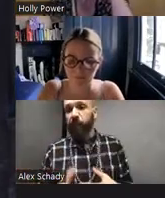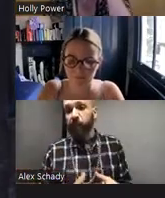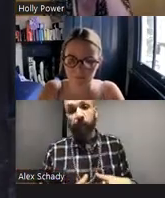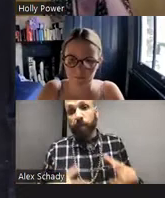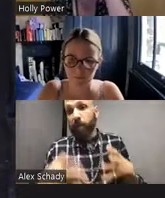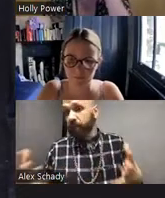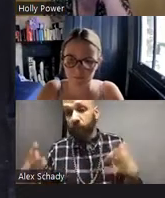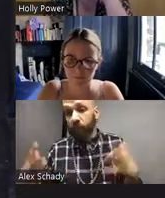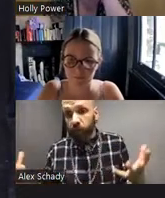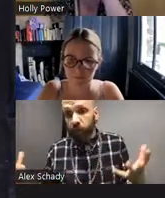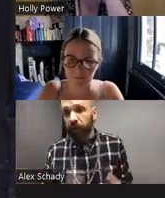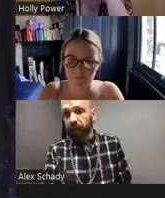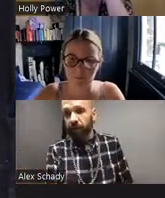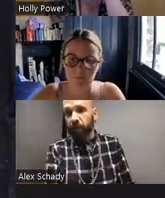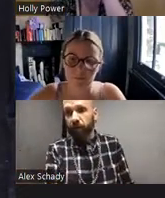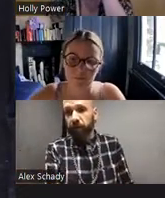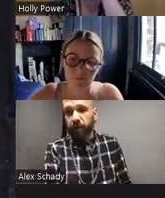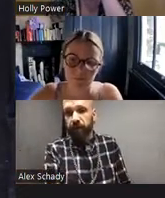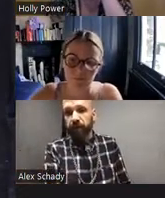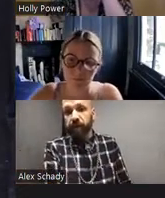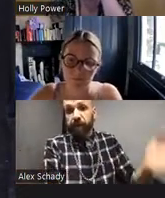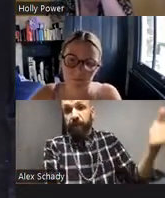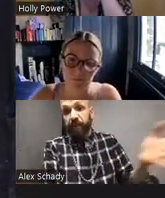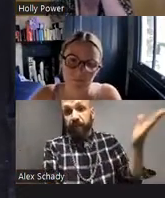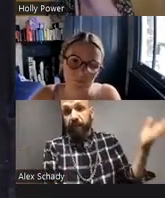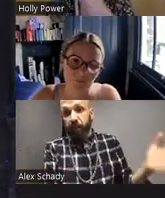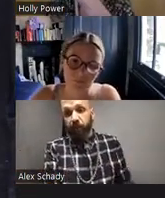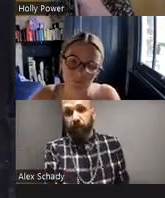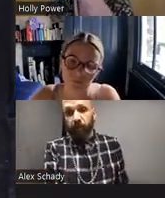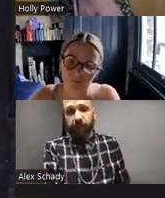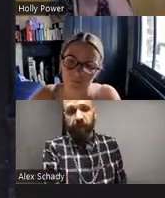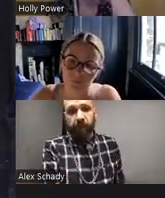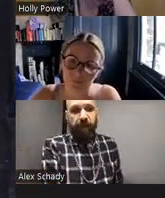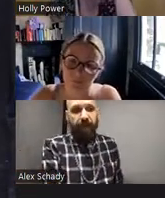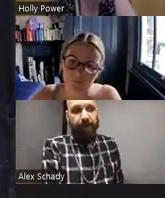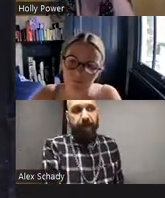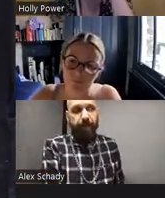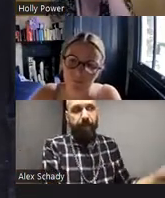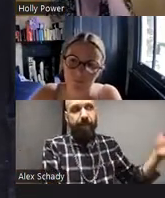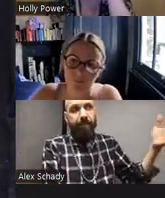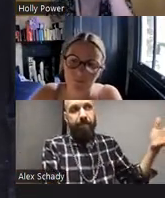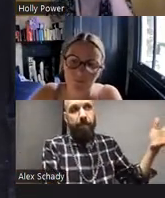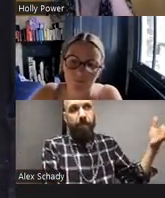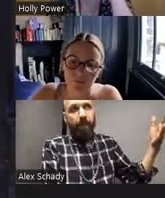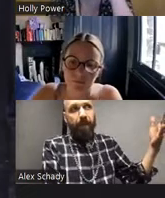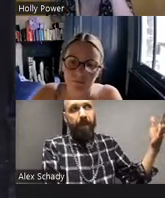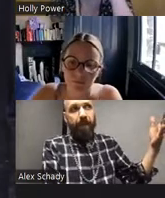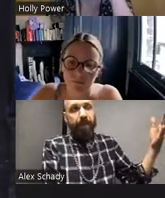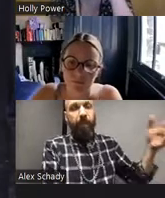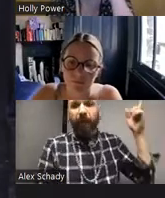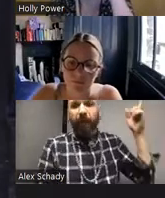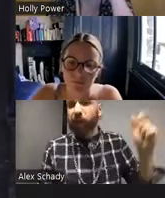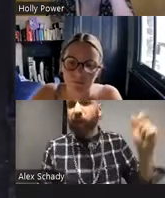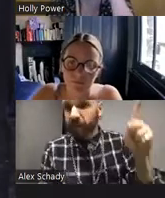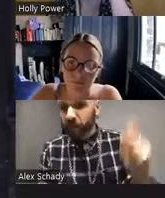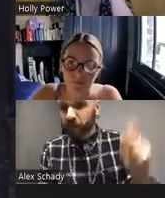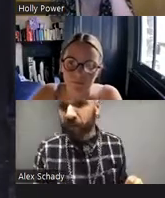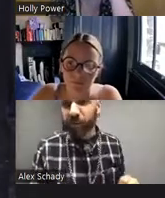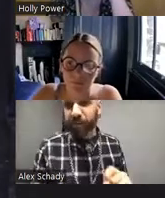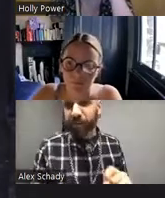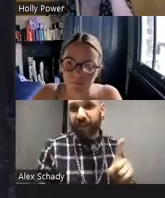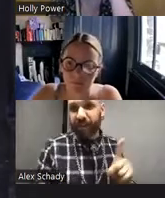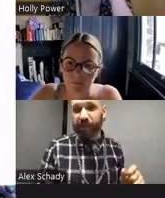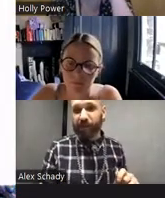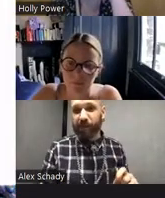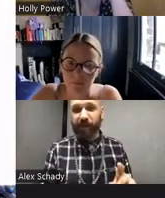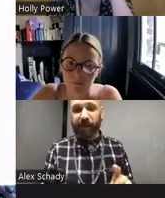group of people who they might not ordinarily have a chance to meet, certainly not during lockdown. And well, I'll show you. Let me show you a